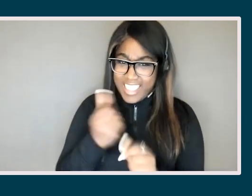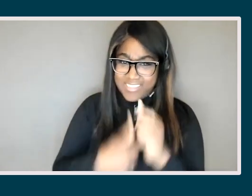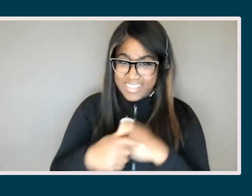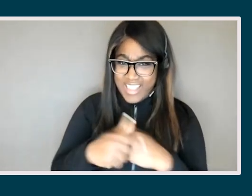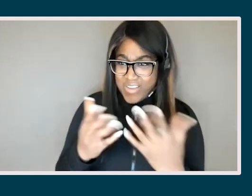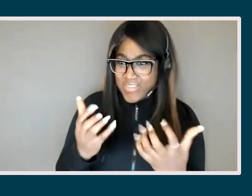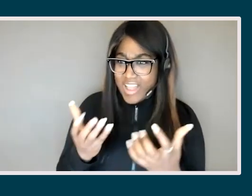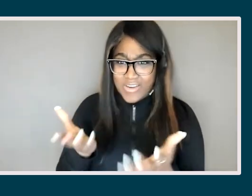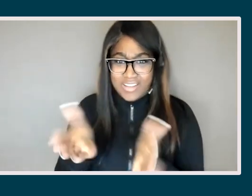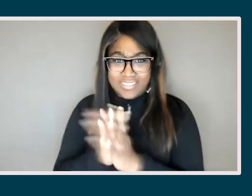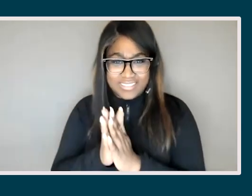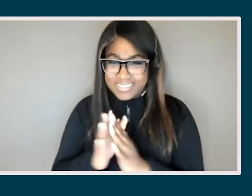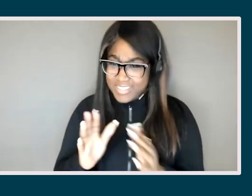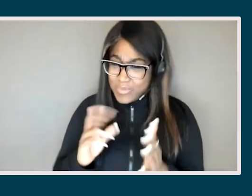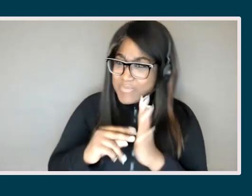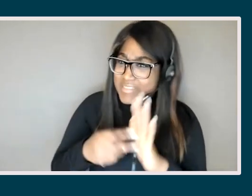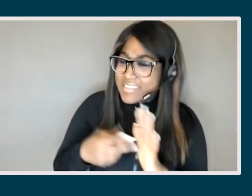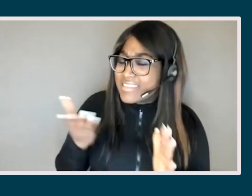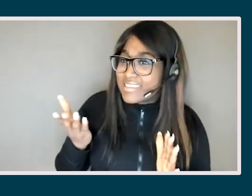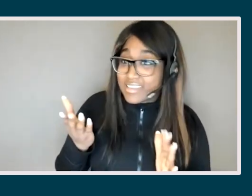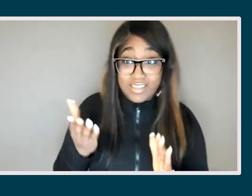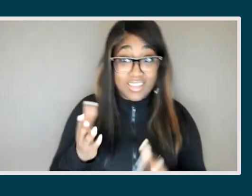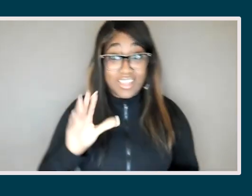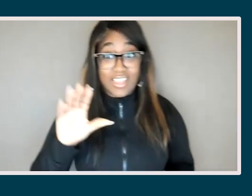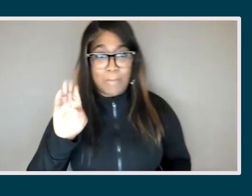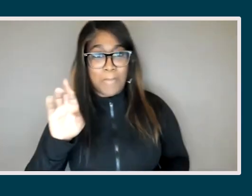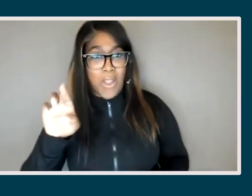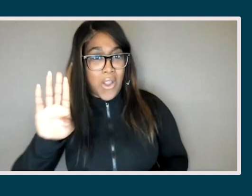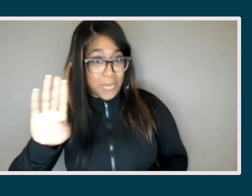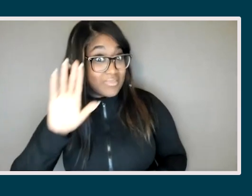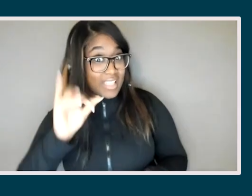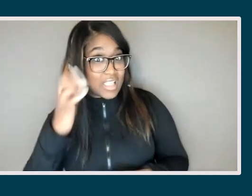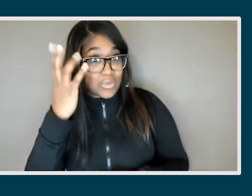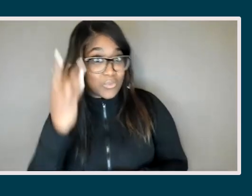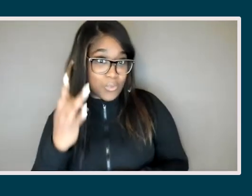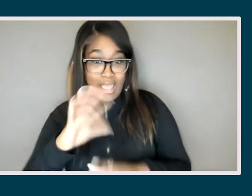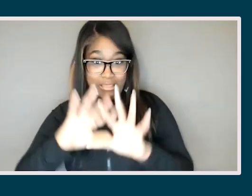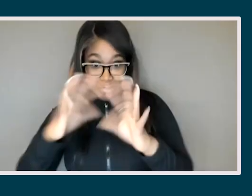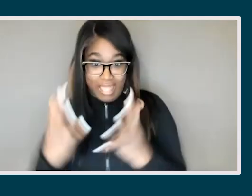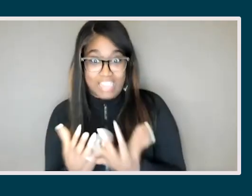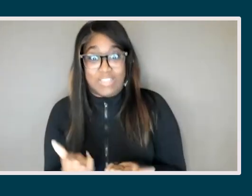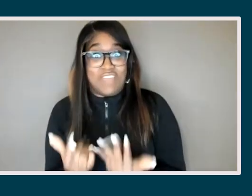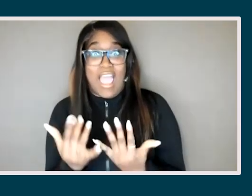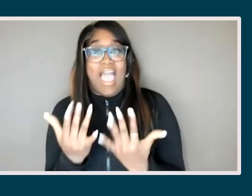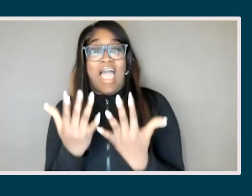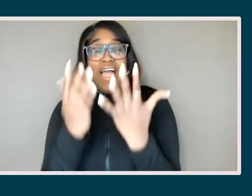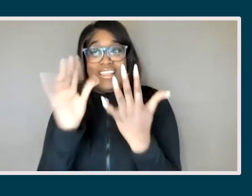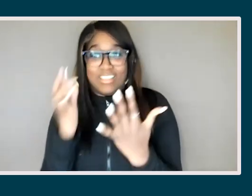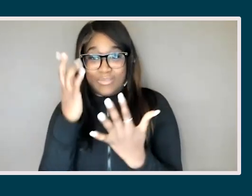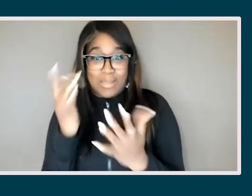People getting exactly what they want when they wanted it is why the planet is on fire and people are dying.